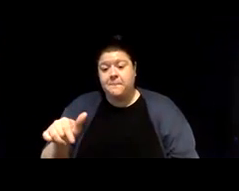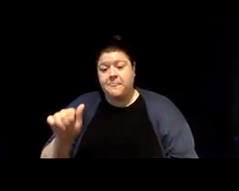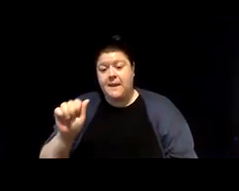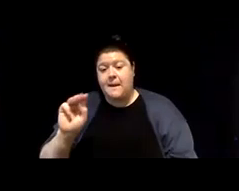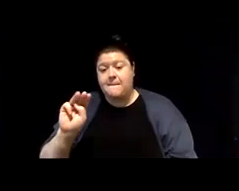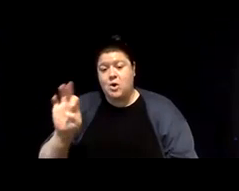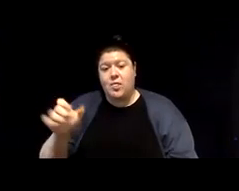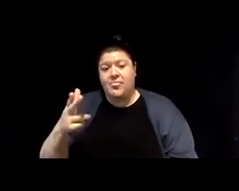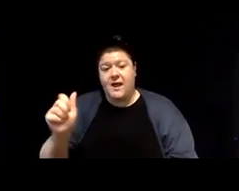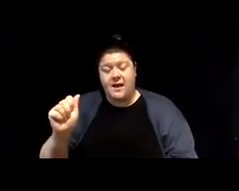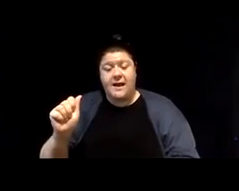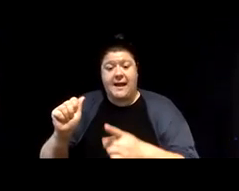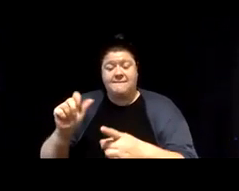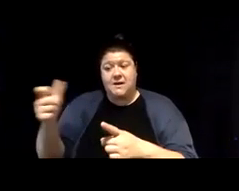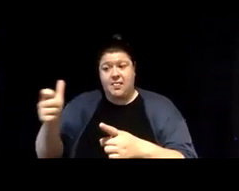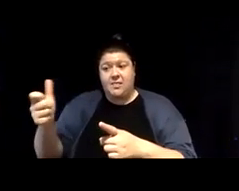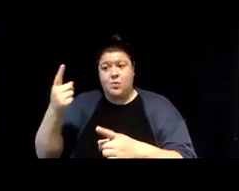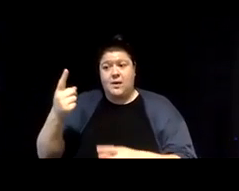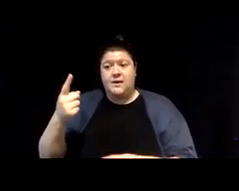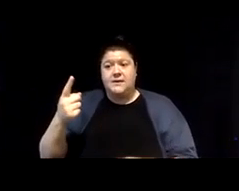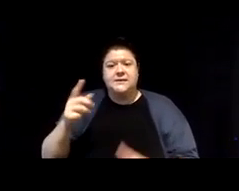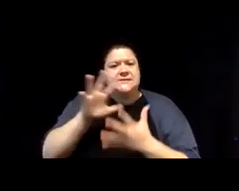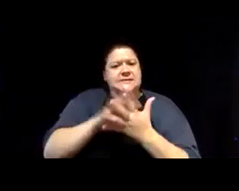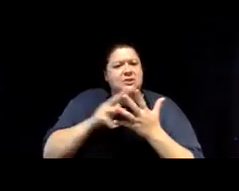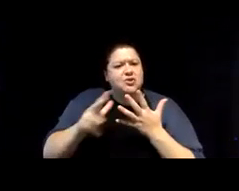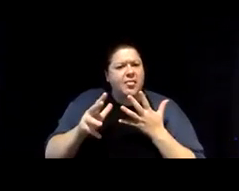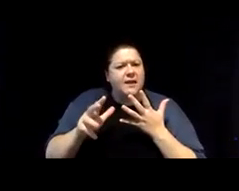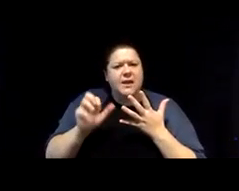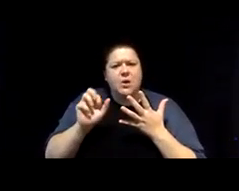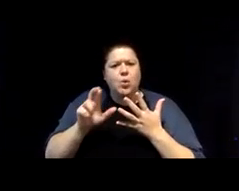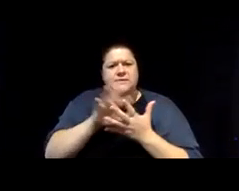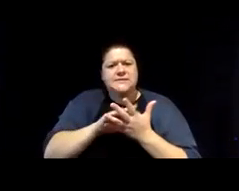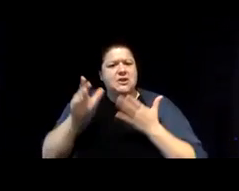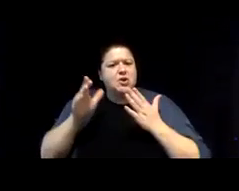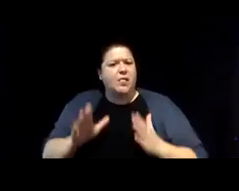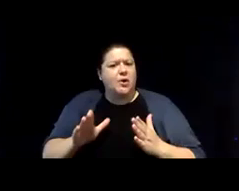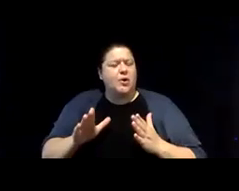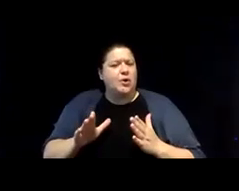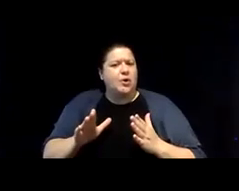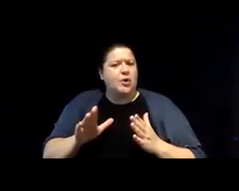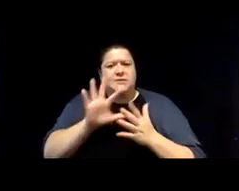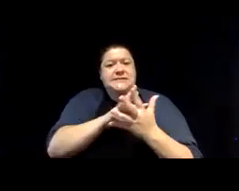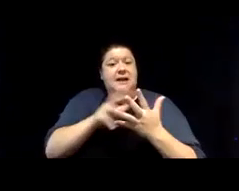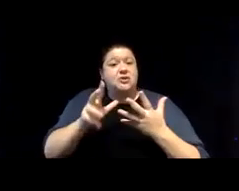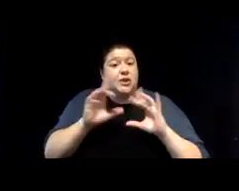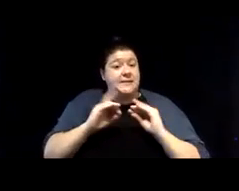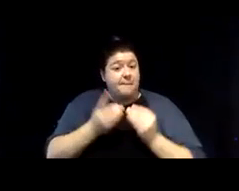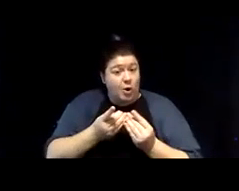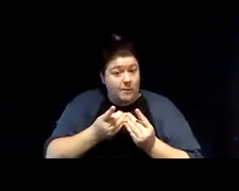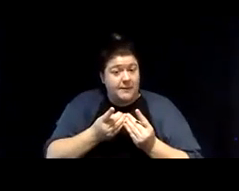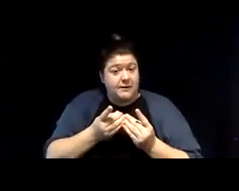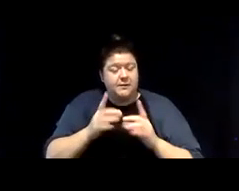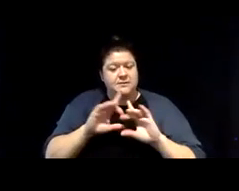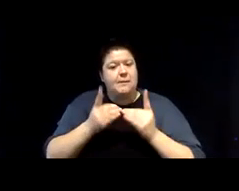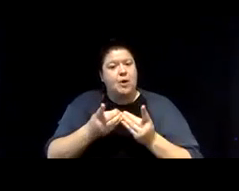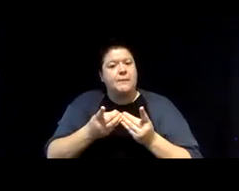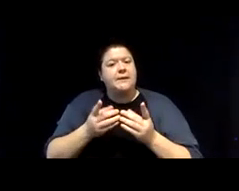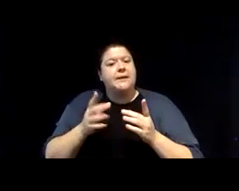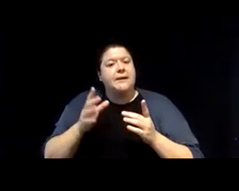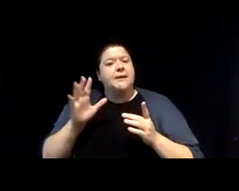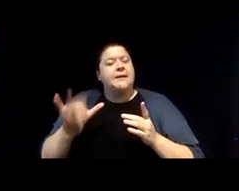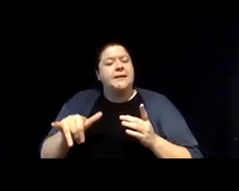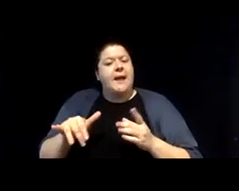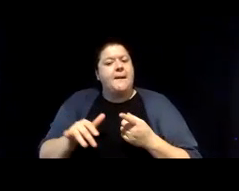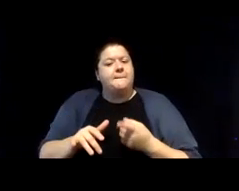one. It's like scheduling, or the scheduler or the scheduling department, because when,